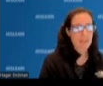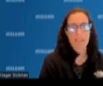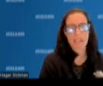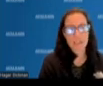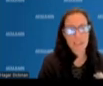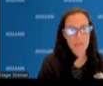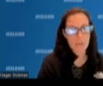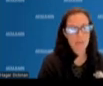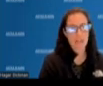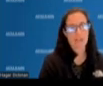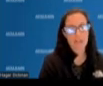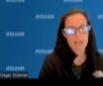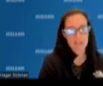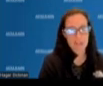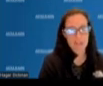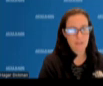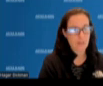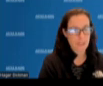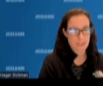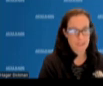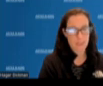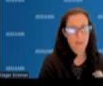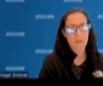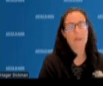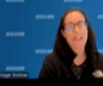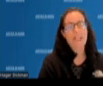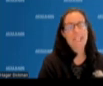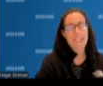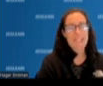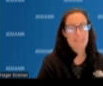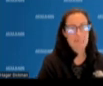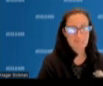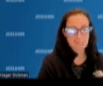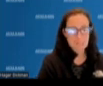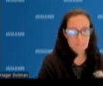IHSS recipients, IHSS providers, for example,